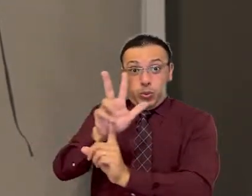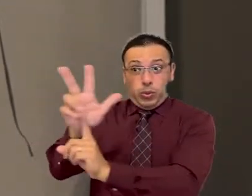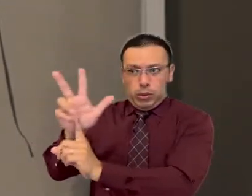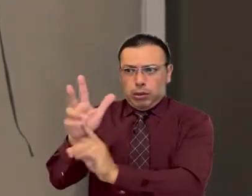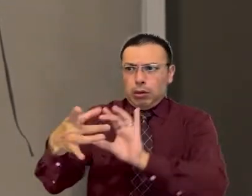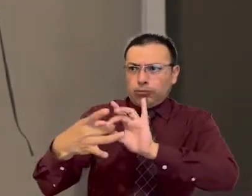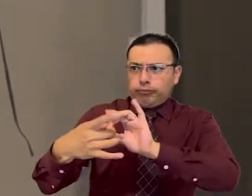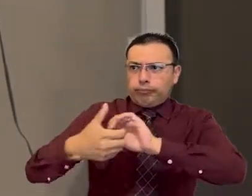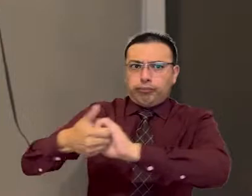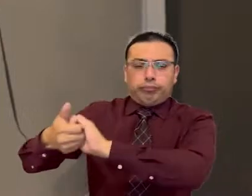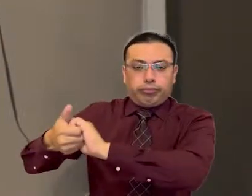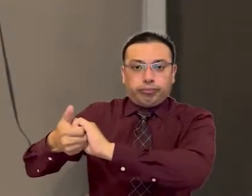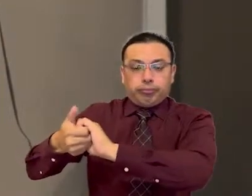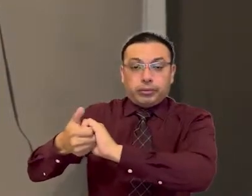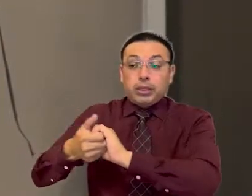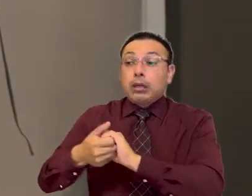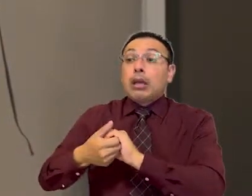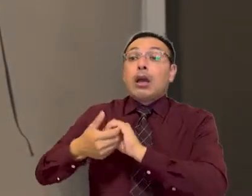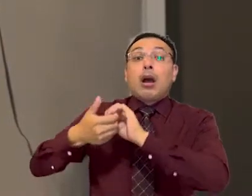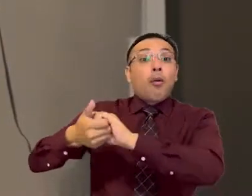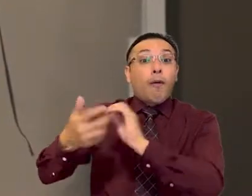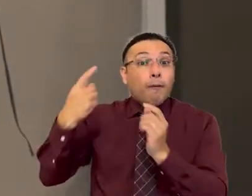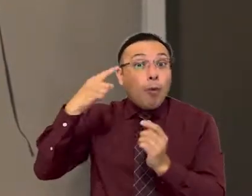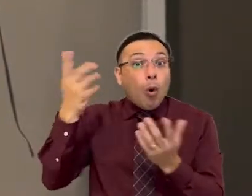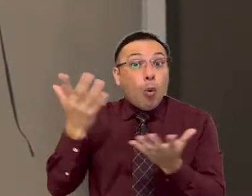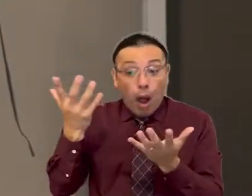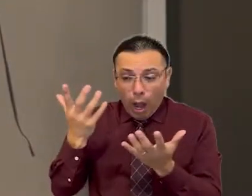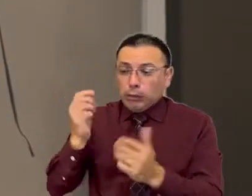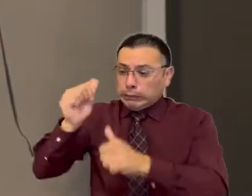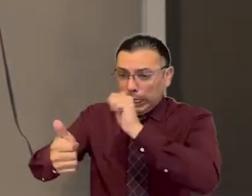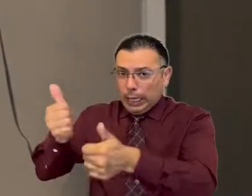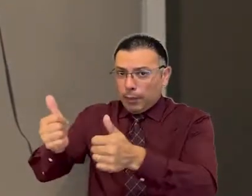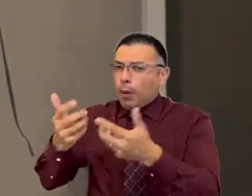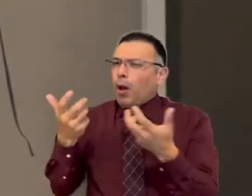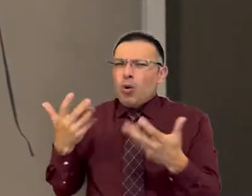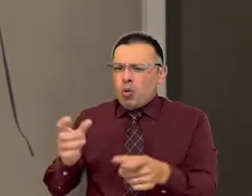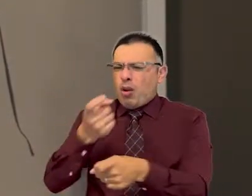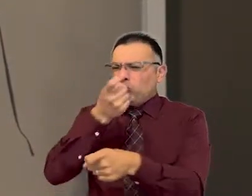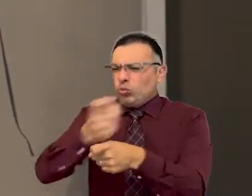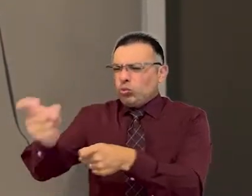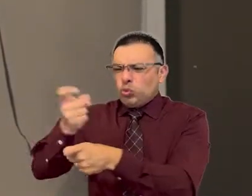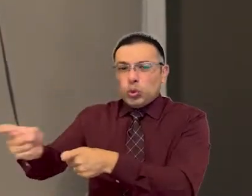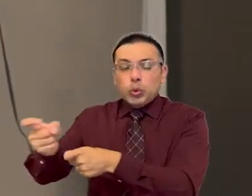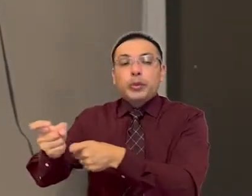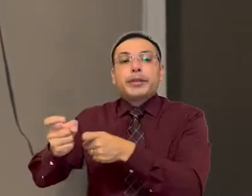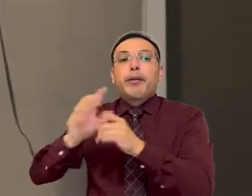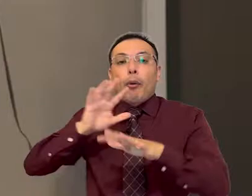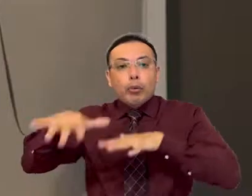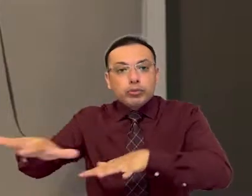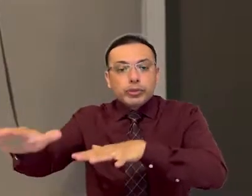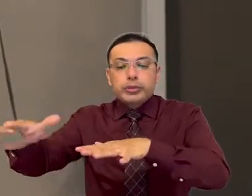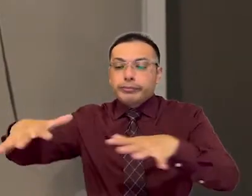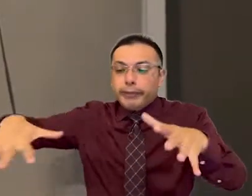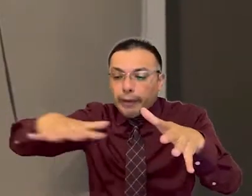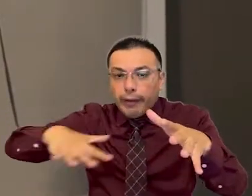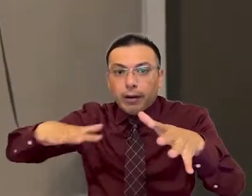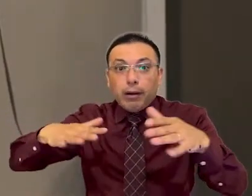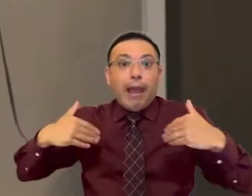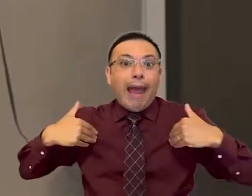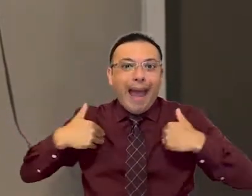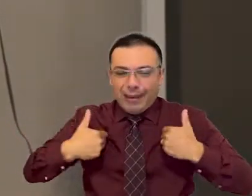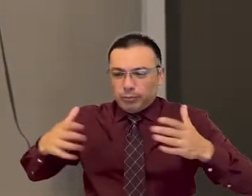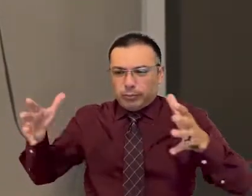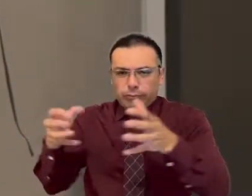potential threats to ecosystems, to marine mammals, et cetera. So we're here in the game